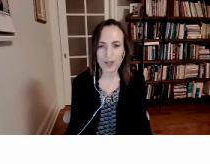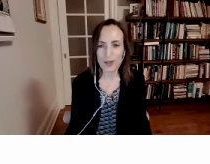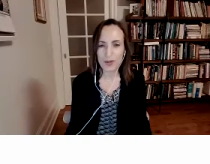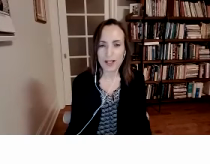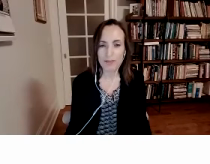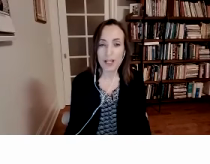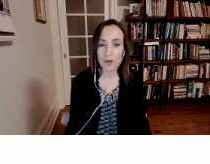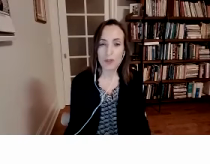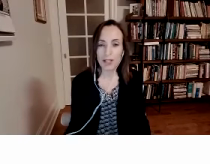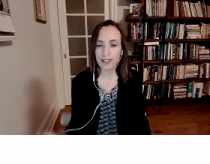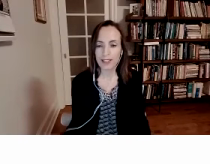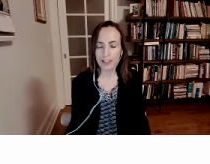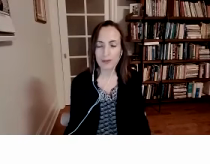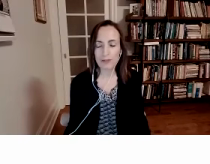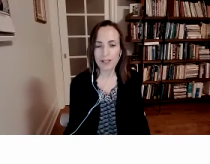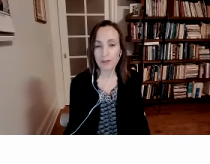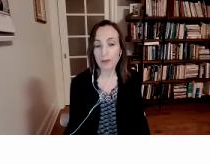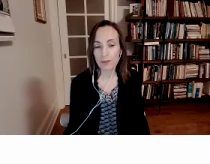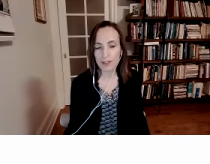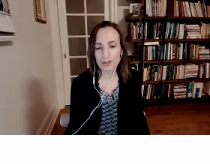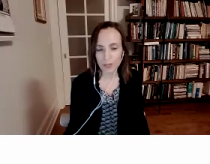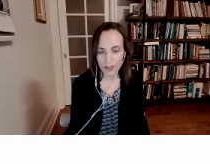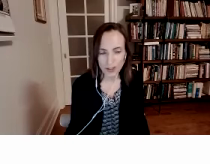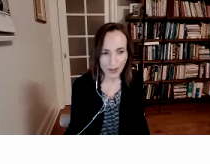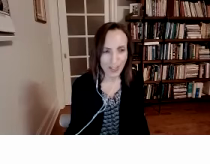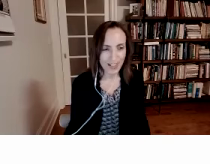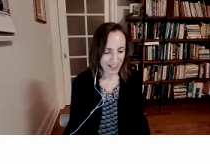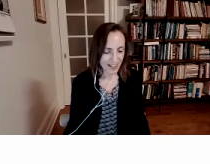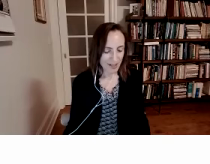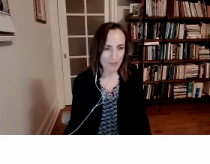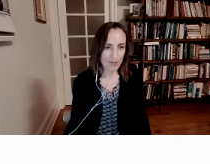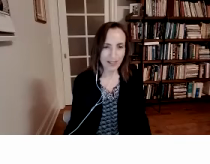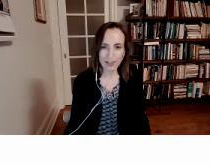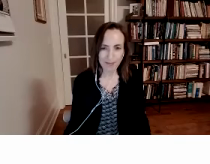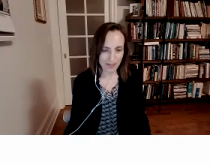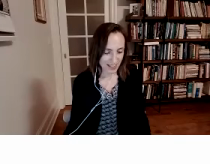now. So we made an appropriate switch. So,